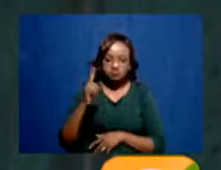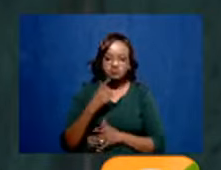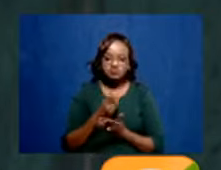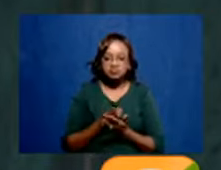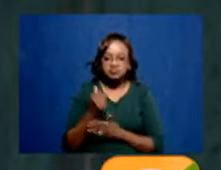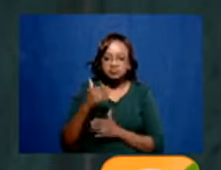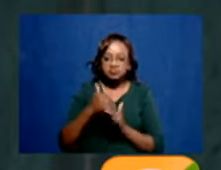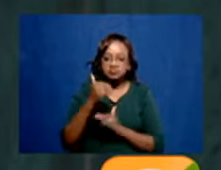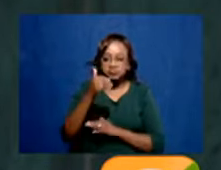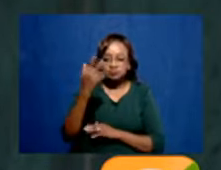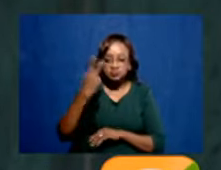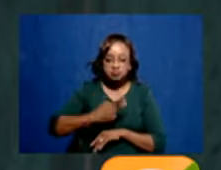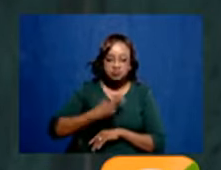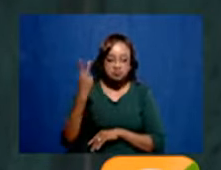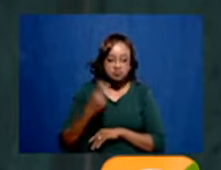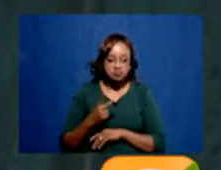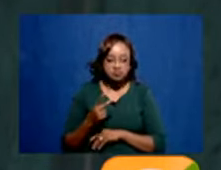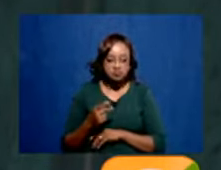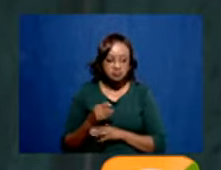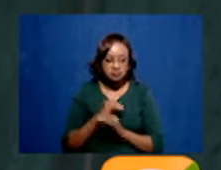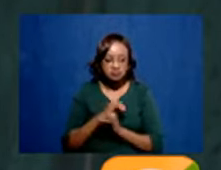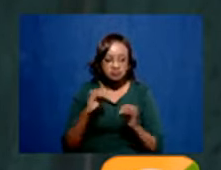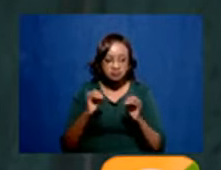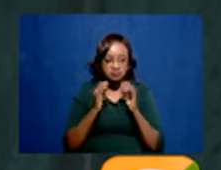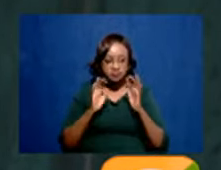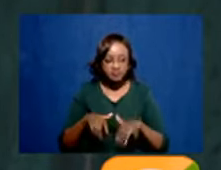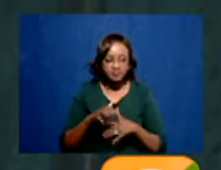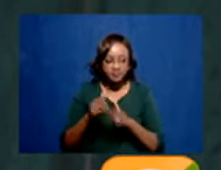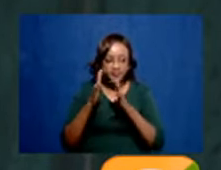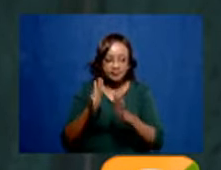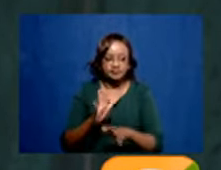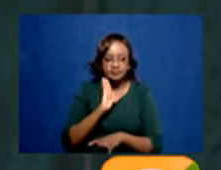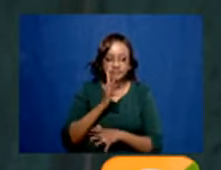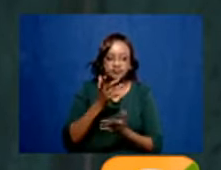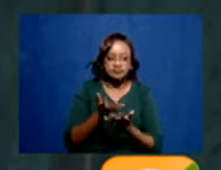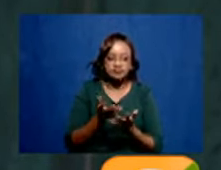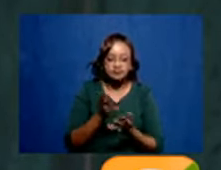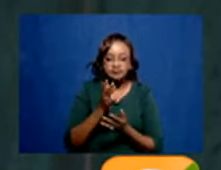In the next 2 days, hakuna mkulima atakuwa anadai